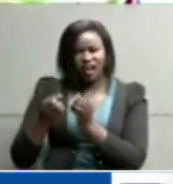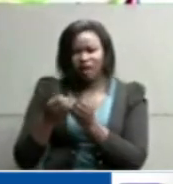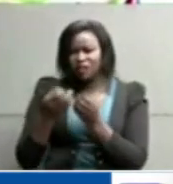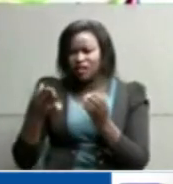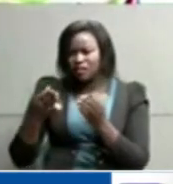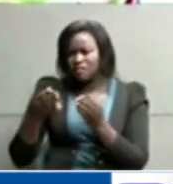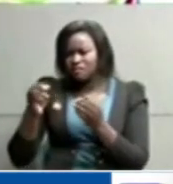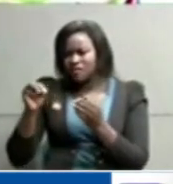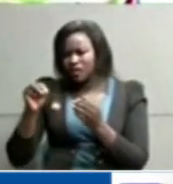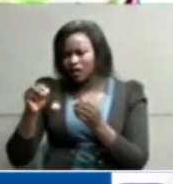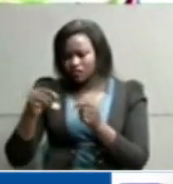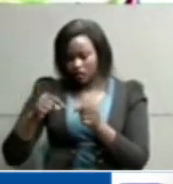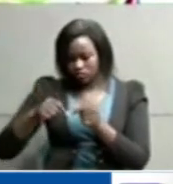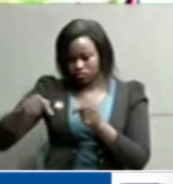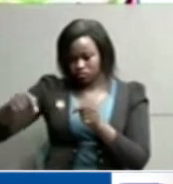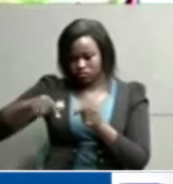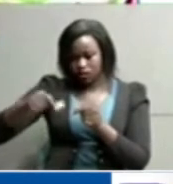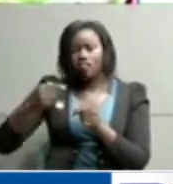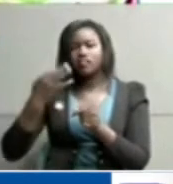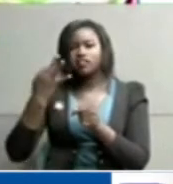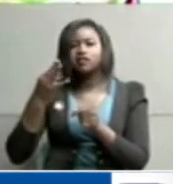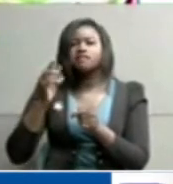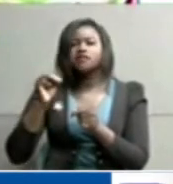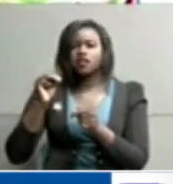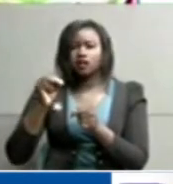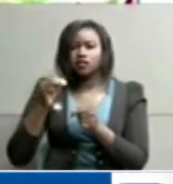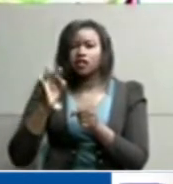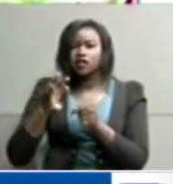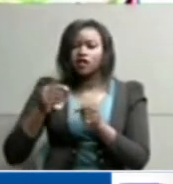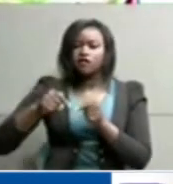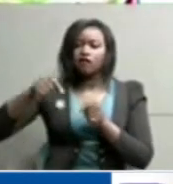Within the distance of 3 meters.